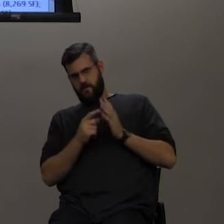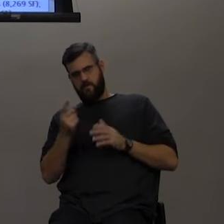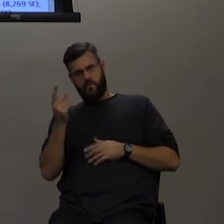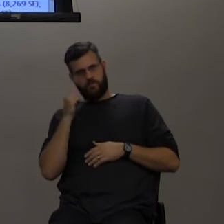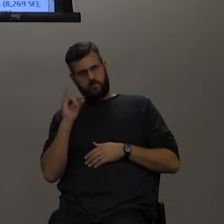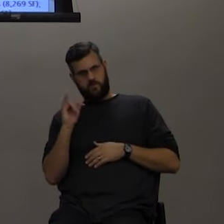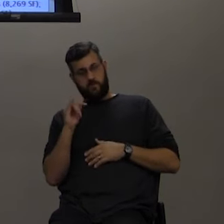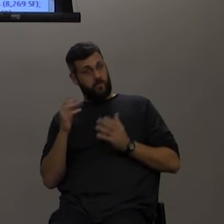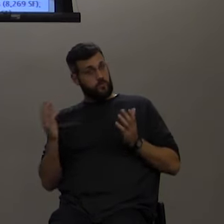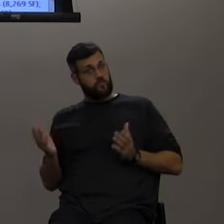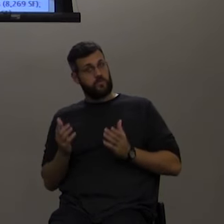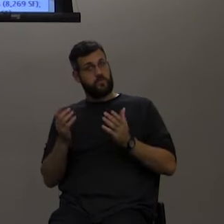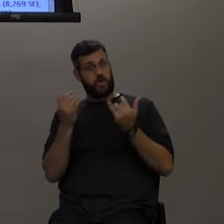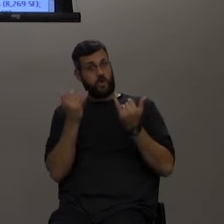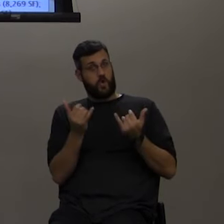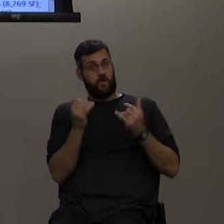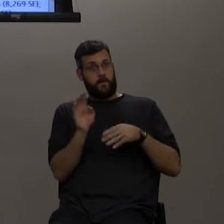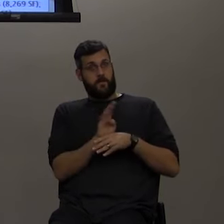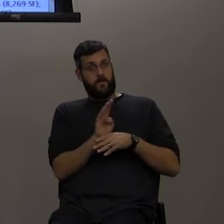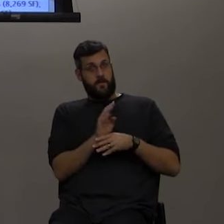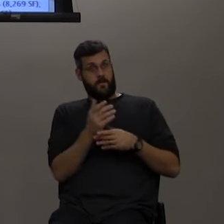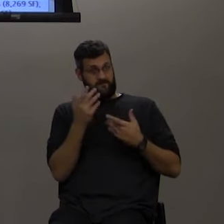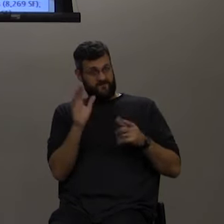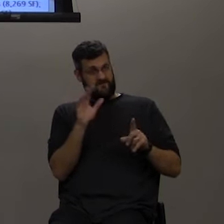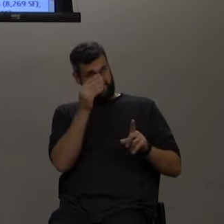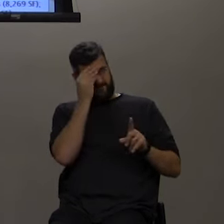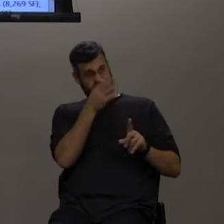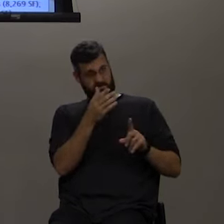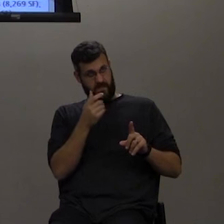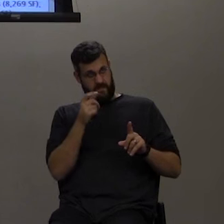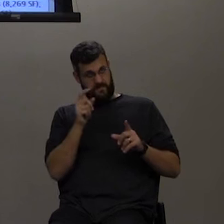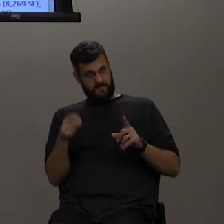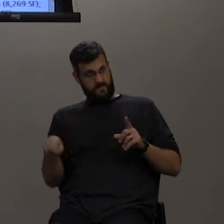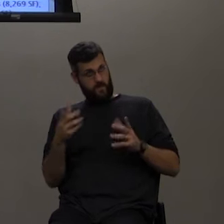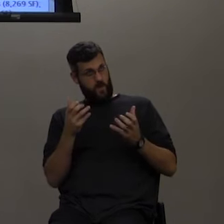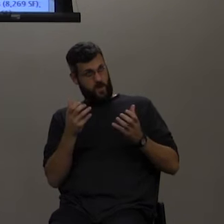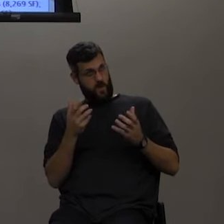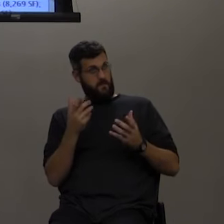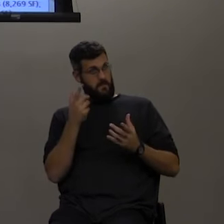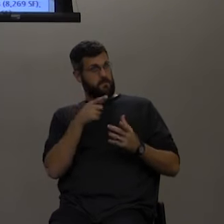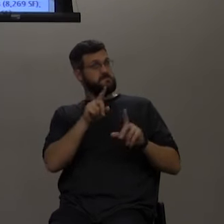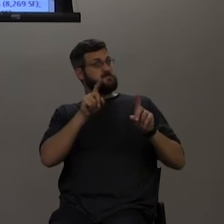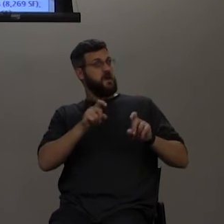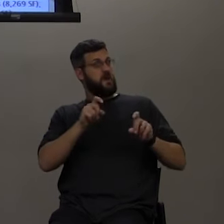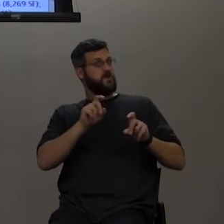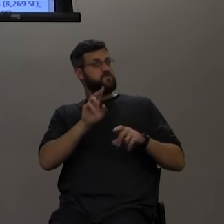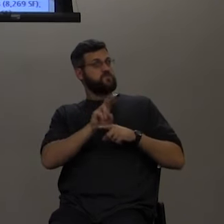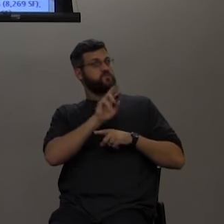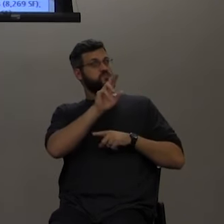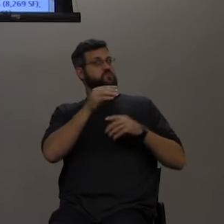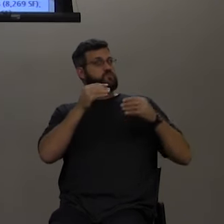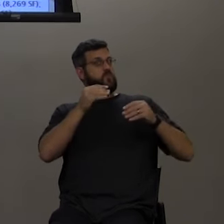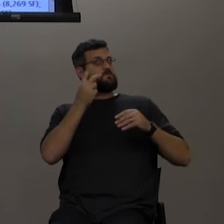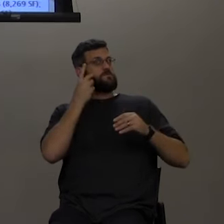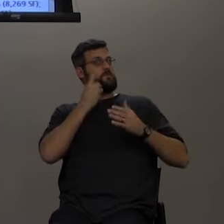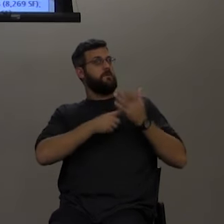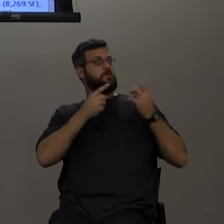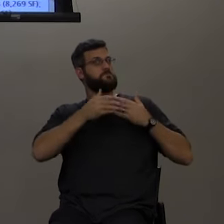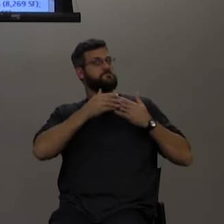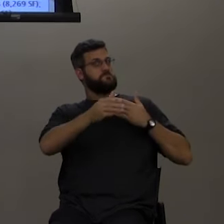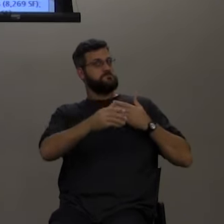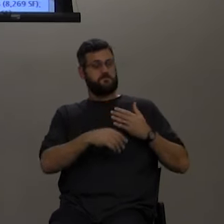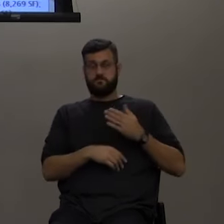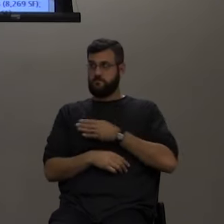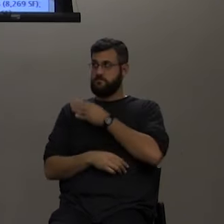like and then encouraging existing businesses that, hey, there is a demand for this, maybe you'll be a test case for it, and let's see where things go. Here's a